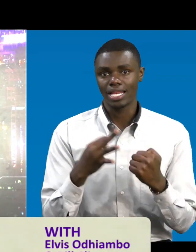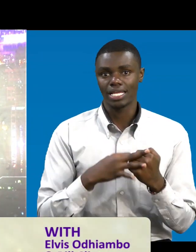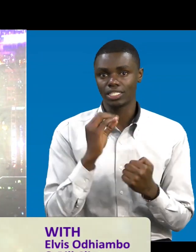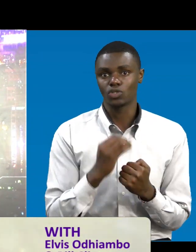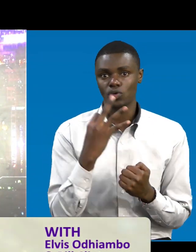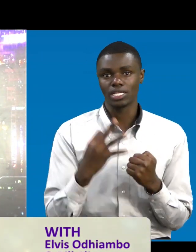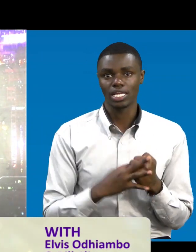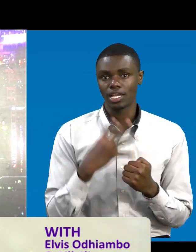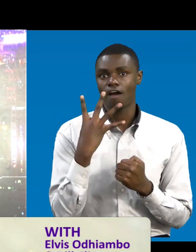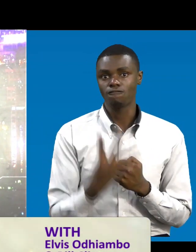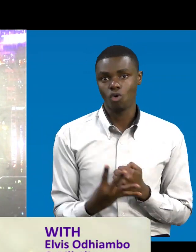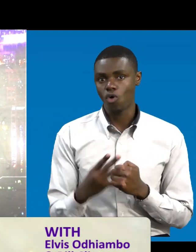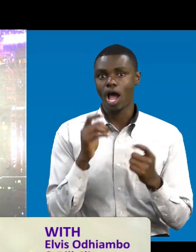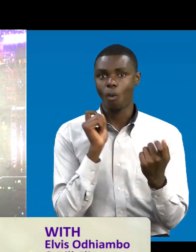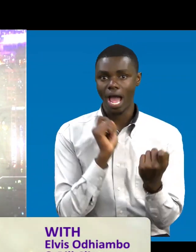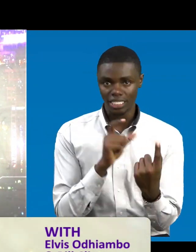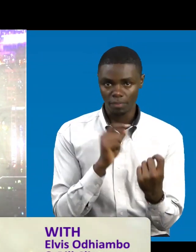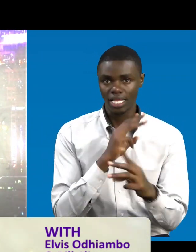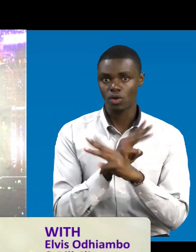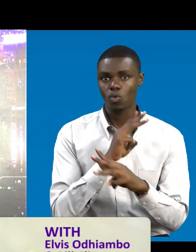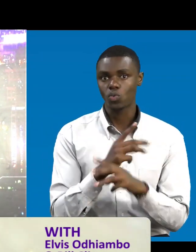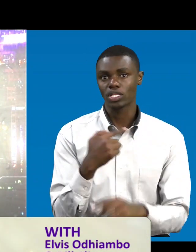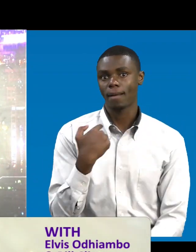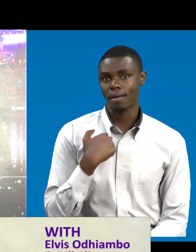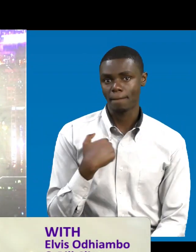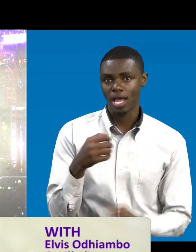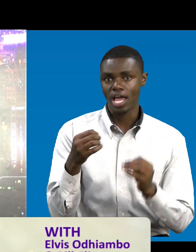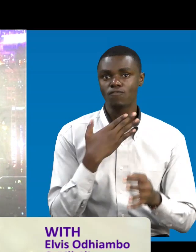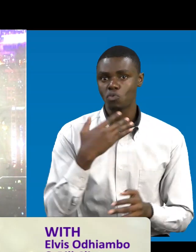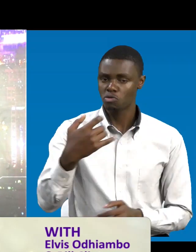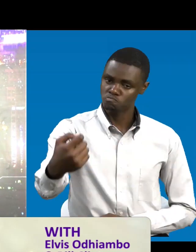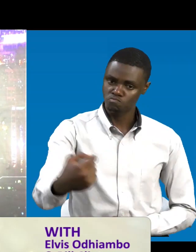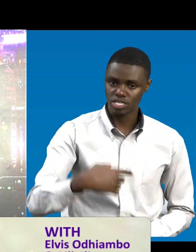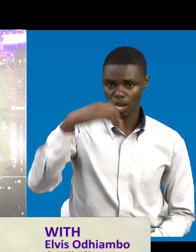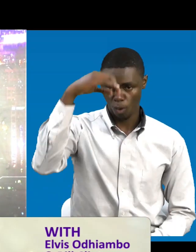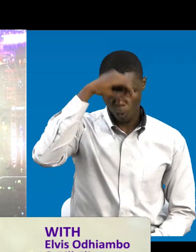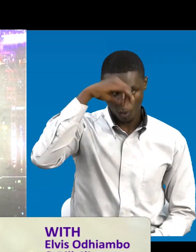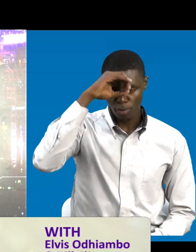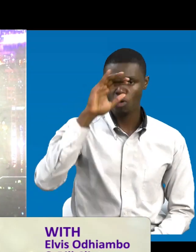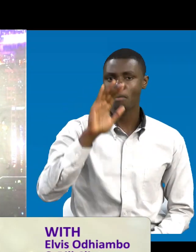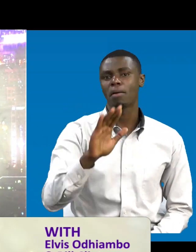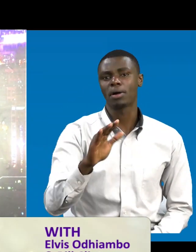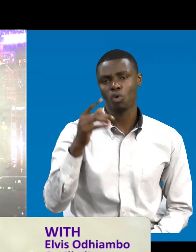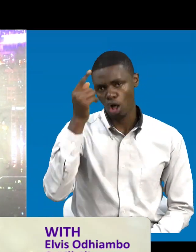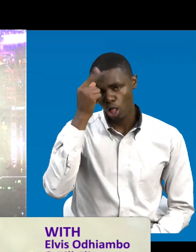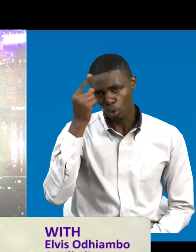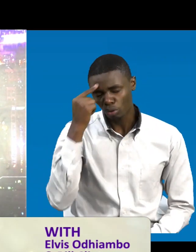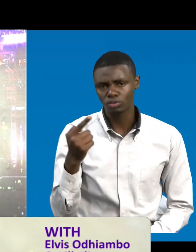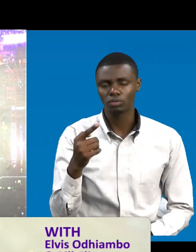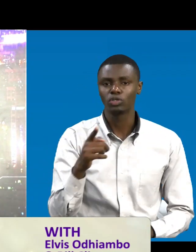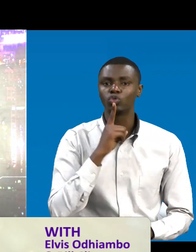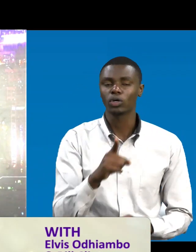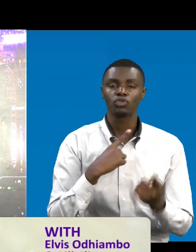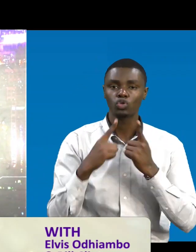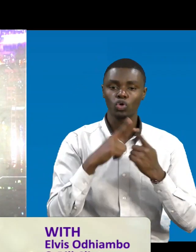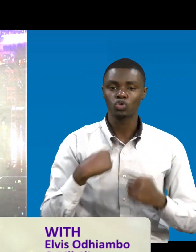021-980-384 is our SMS and WhatsApp number. In case you need to send us your opinions and our thoughts, your opinions, be sure to talk to us